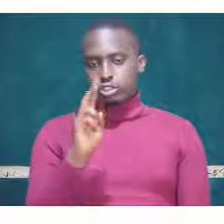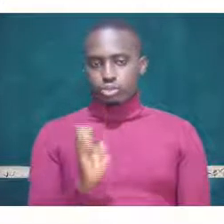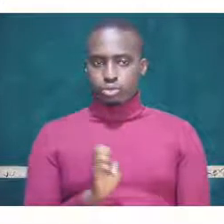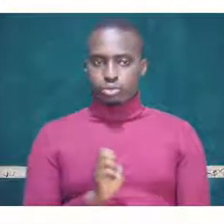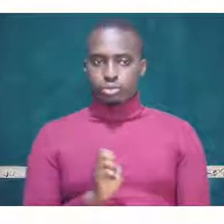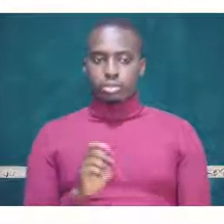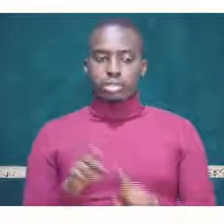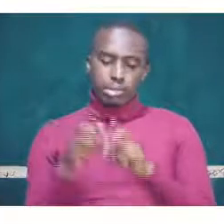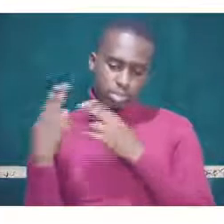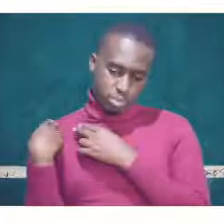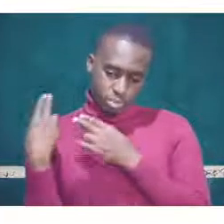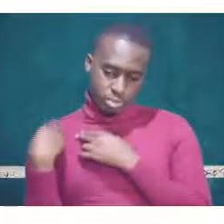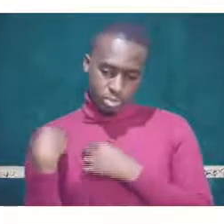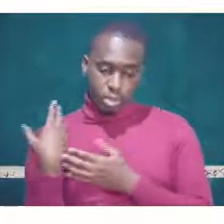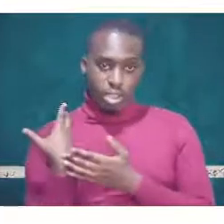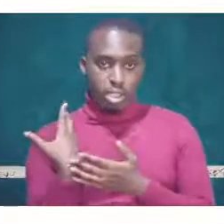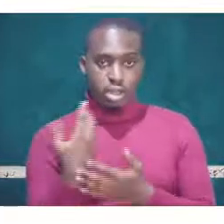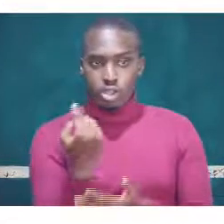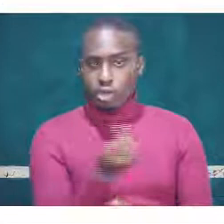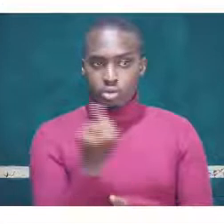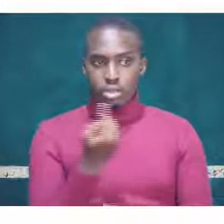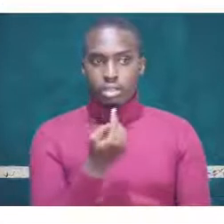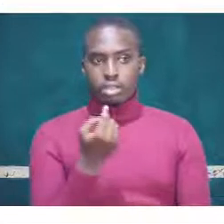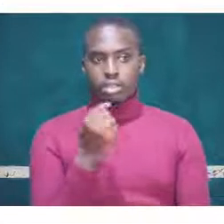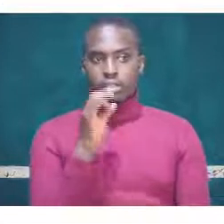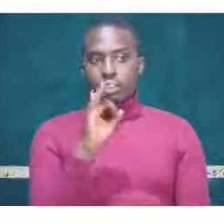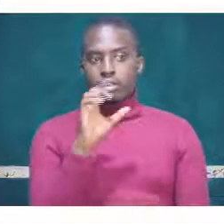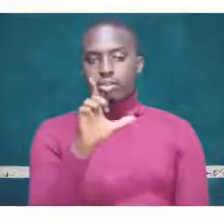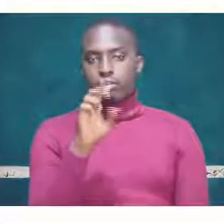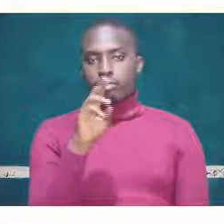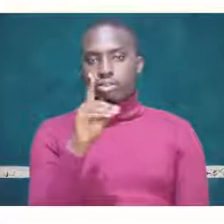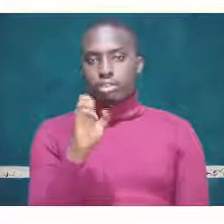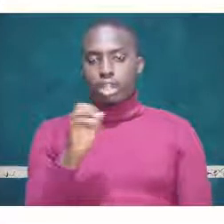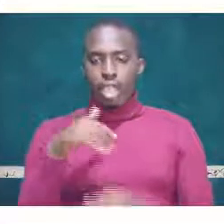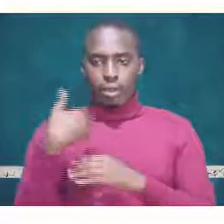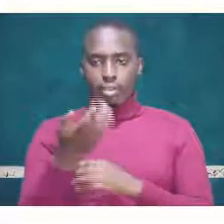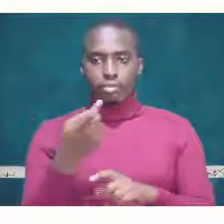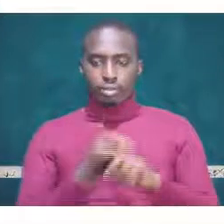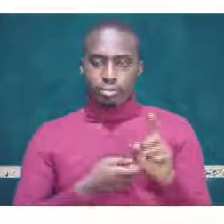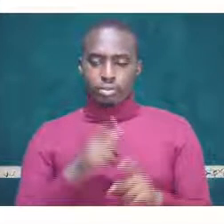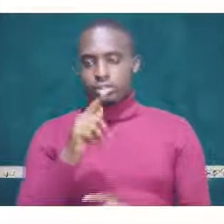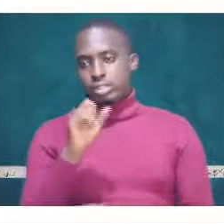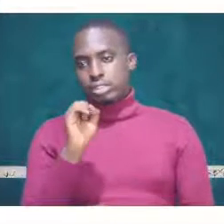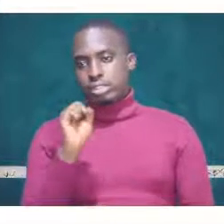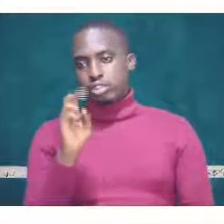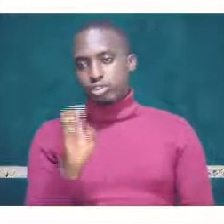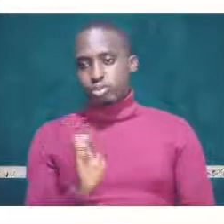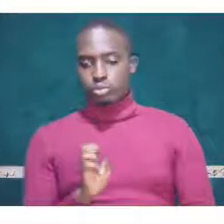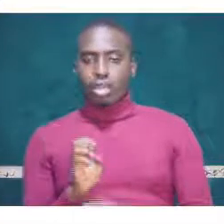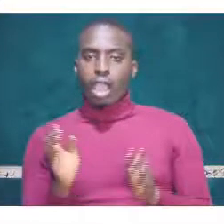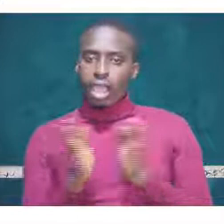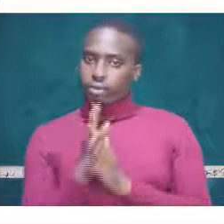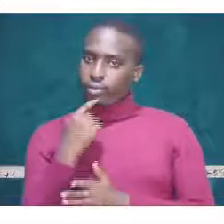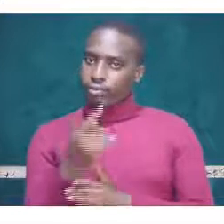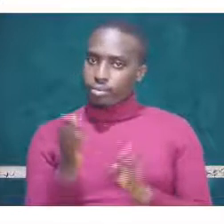are responsible to carry only fluid away from the tissue fluid. But we also mentioned